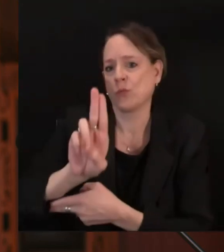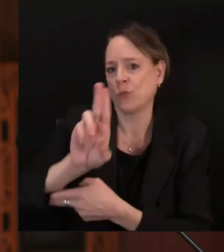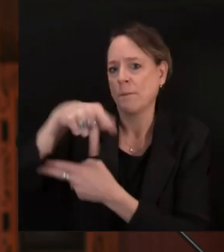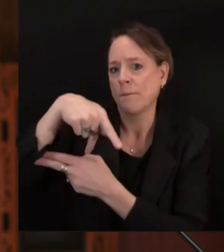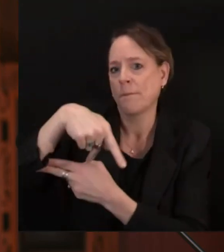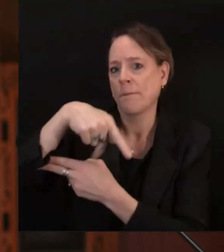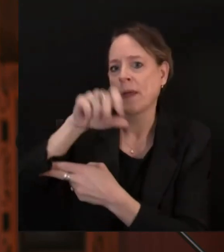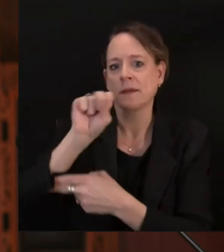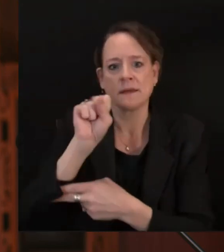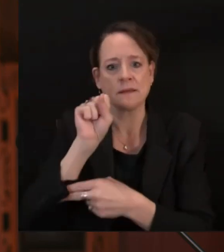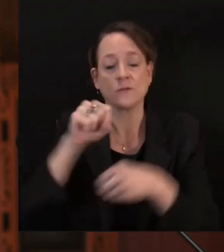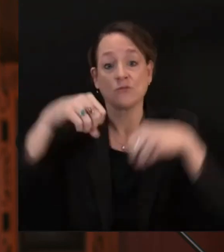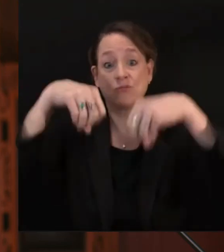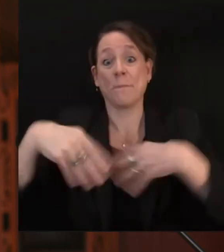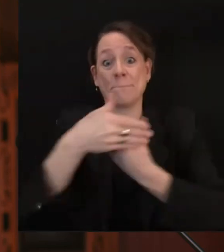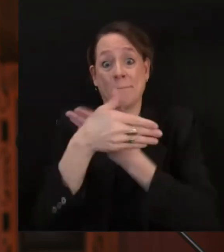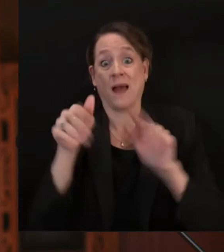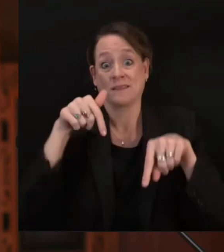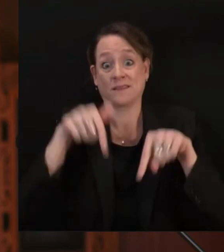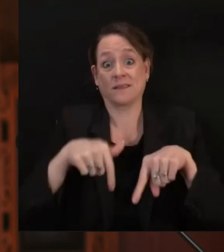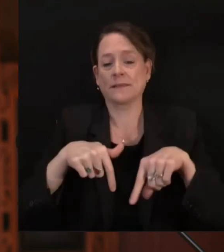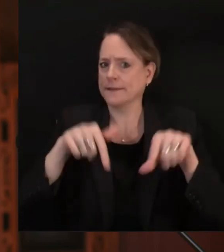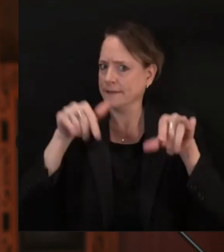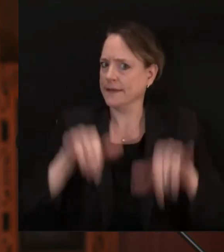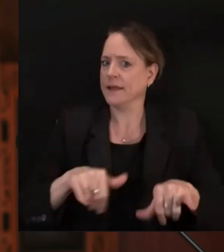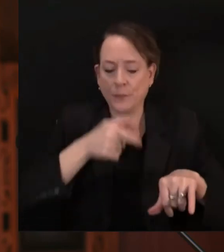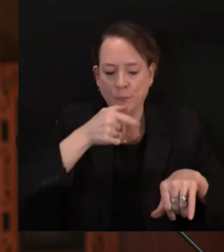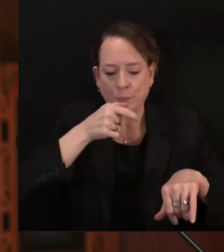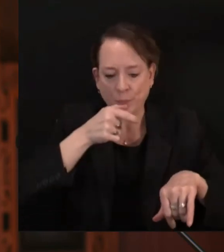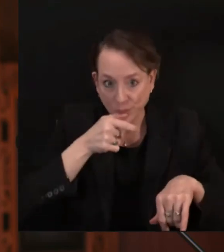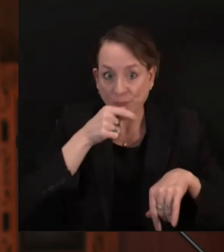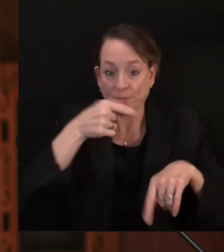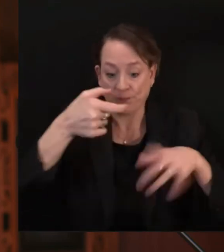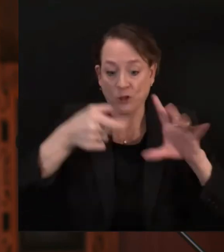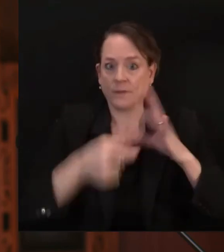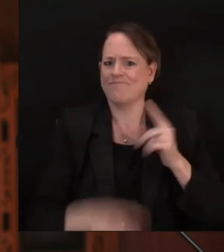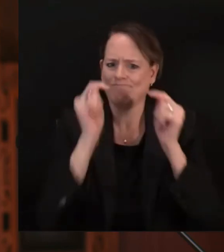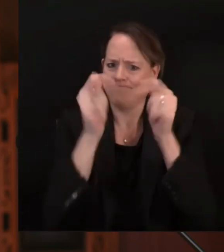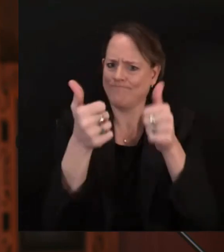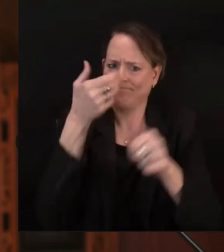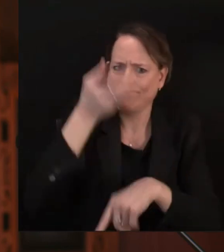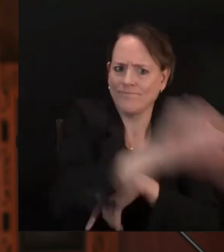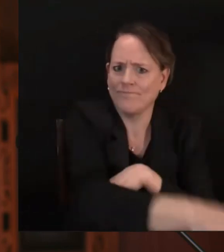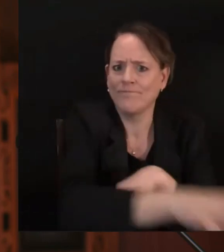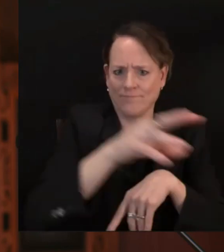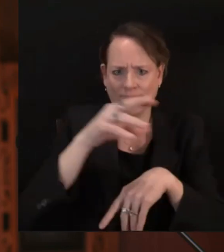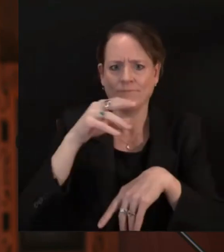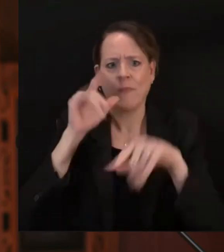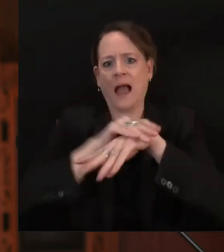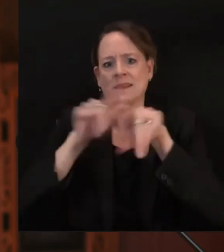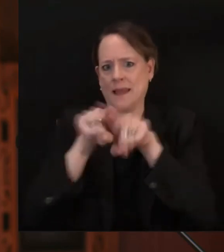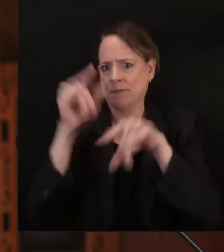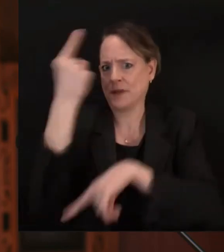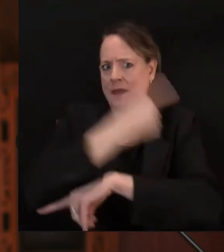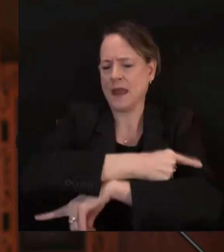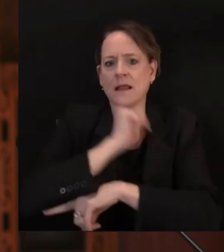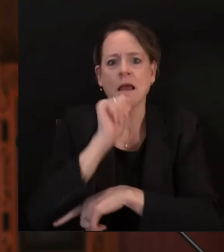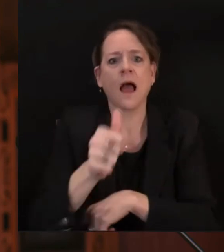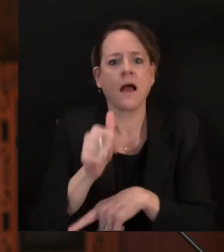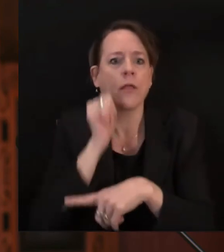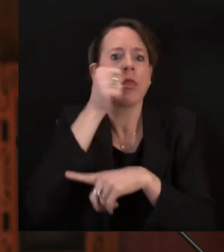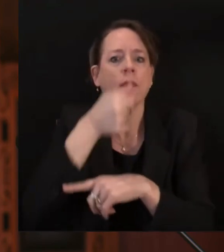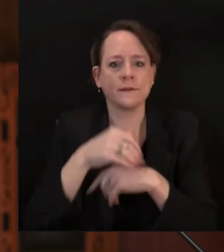processing, and you'll receive your test results by email. This is a PCR test, so even though the mechanism